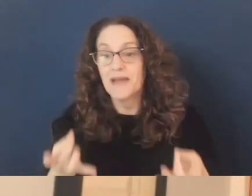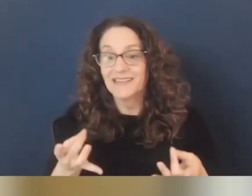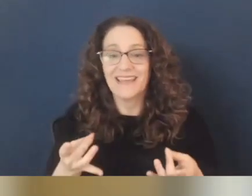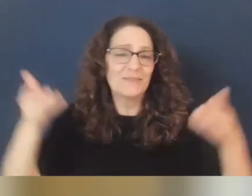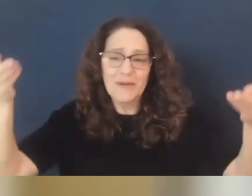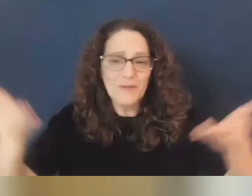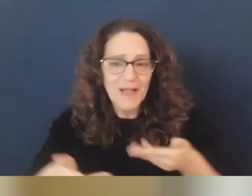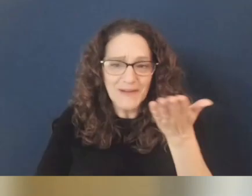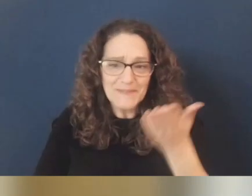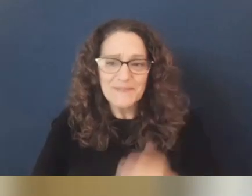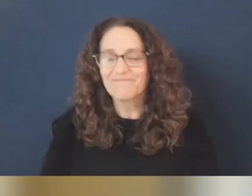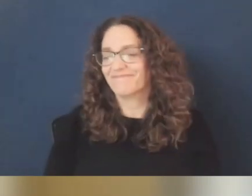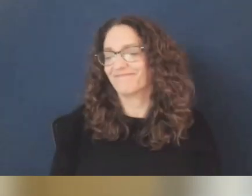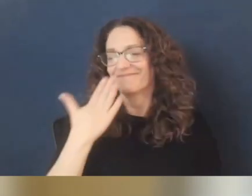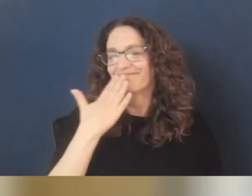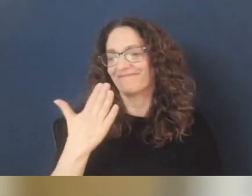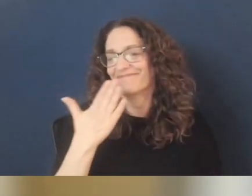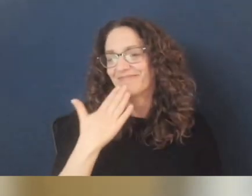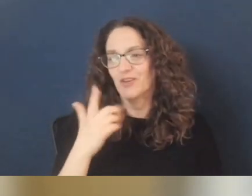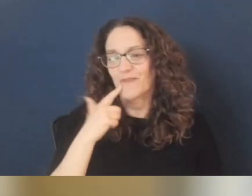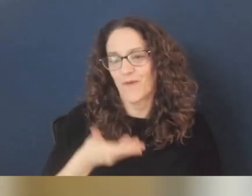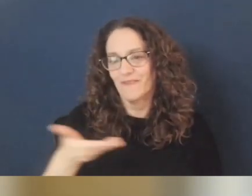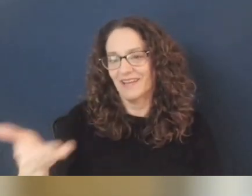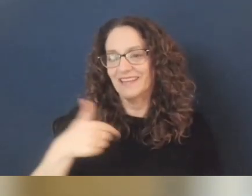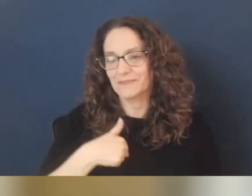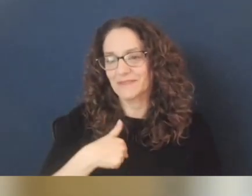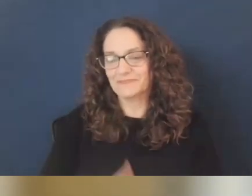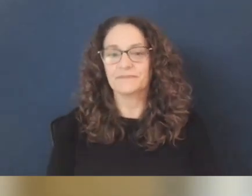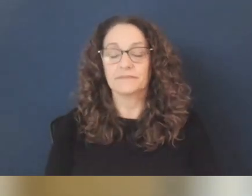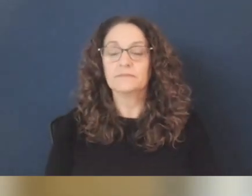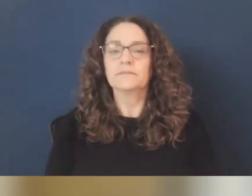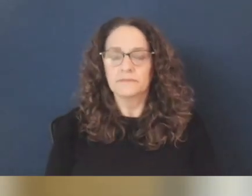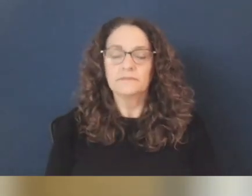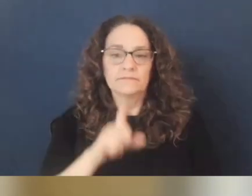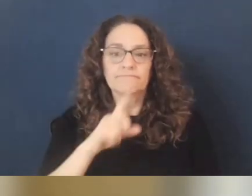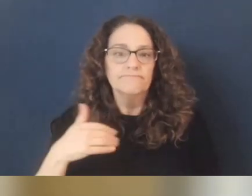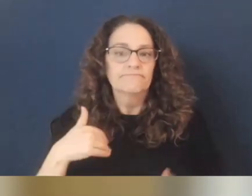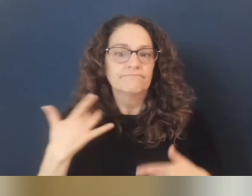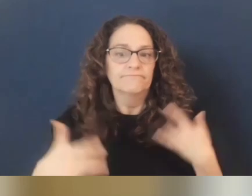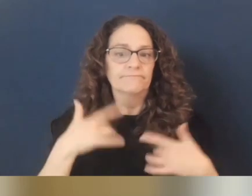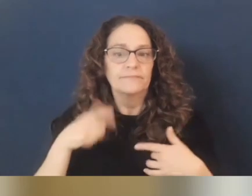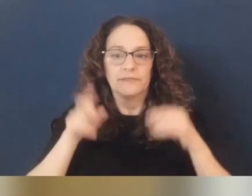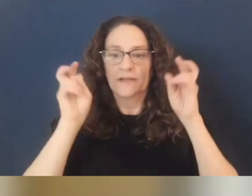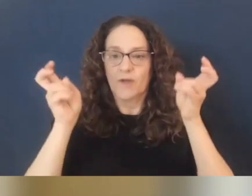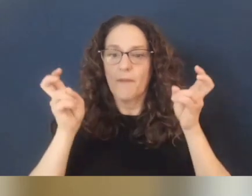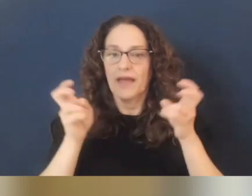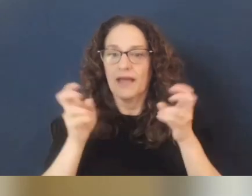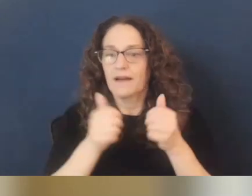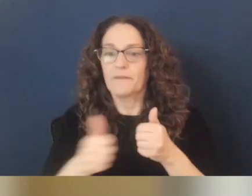Oh, thank you. And thank you for inviting me. Yeah, I'm really excited about the topic of Beyond Distraction.